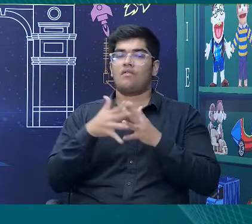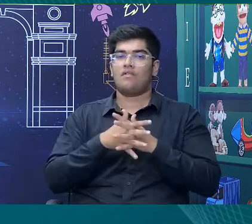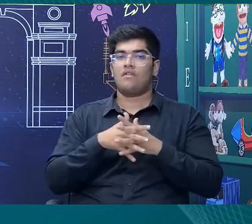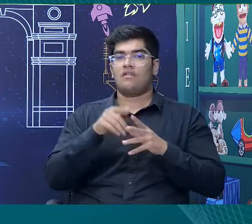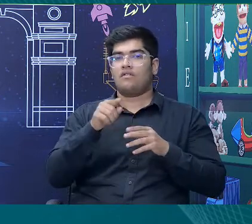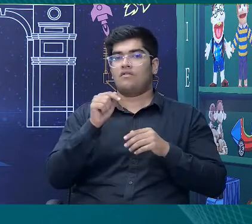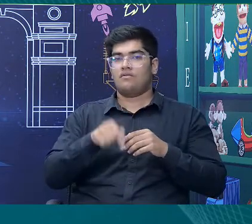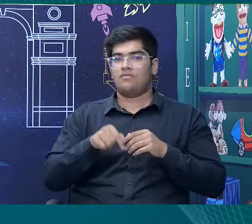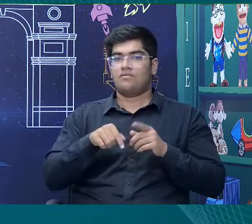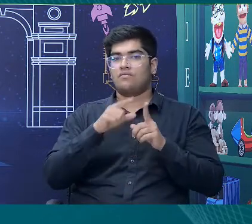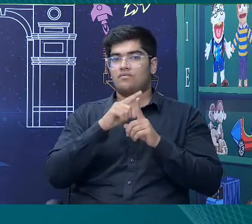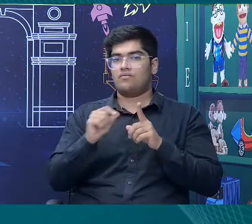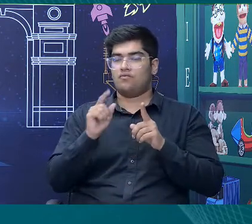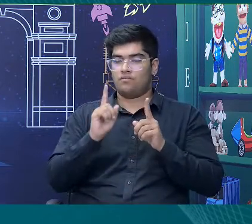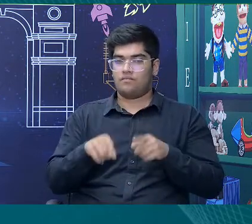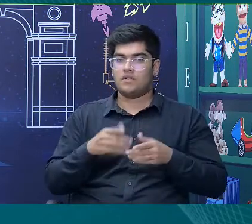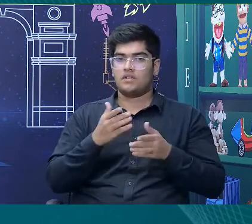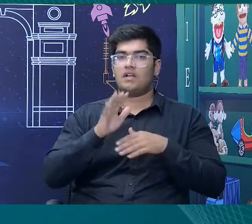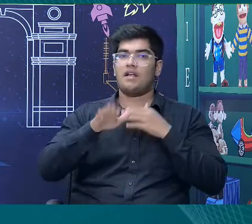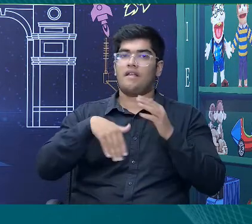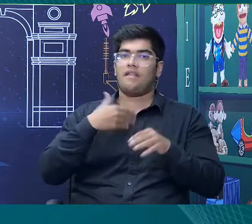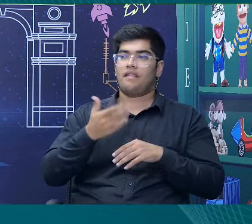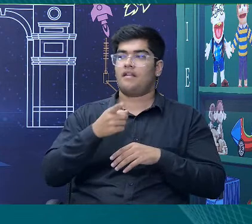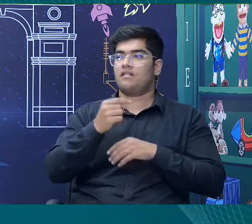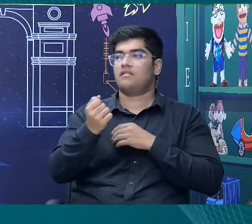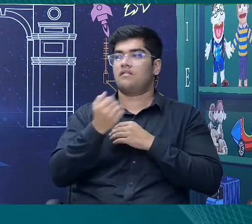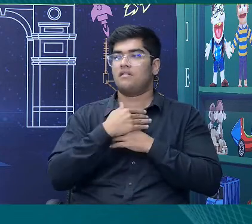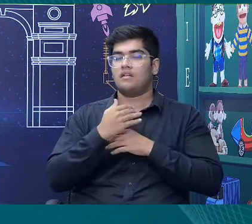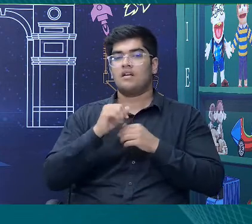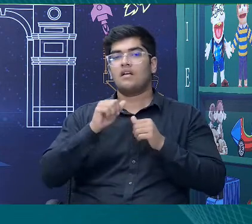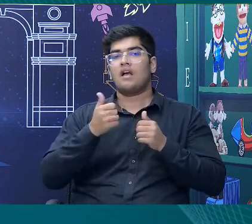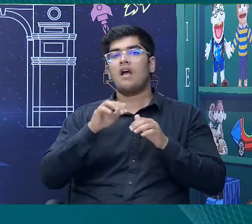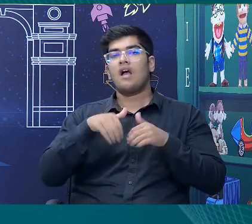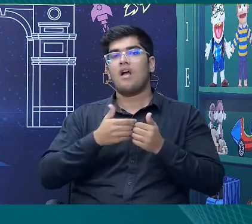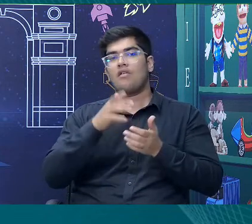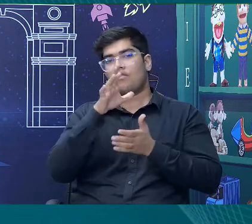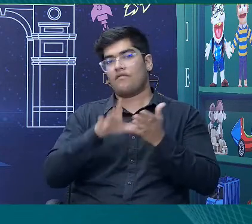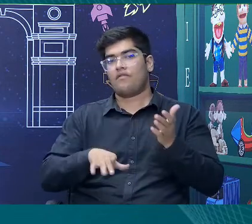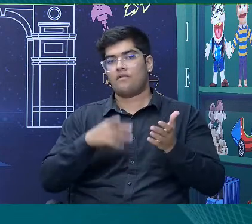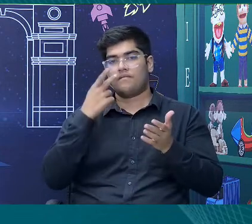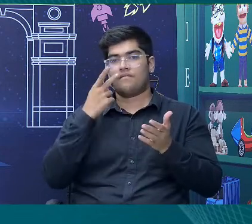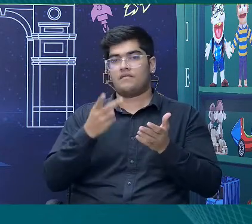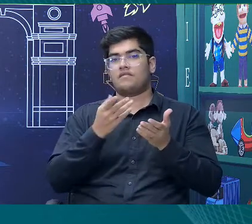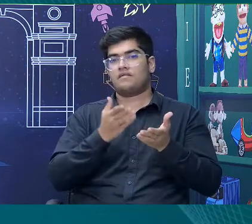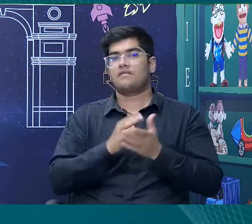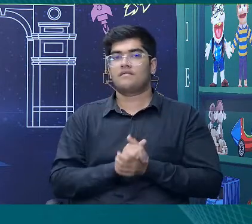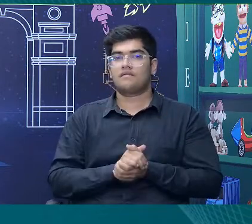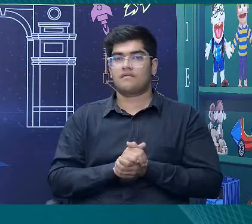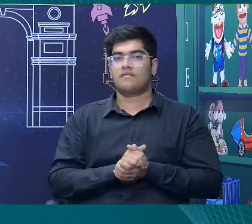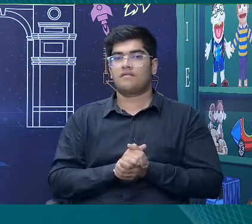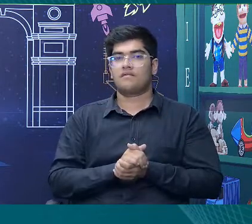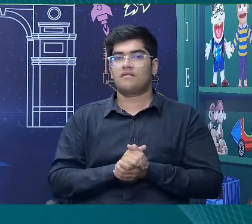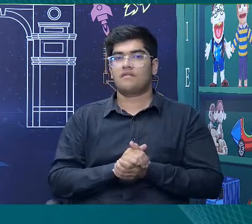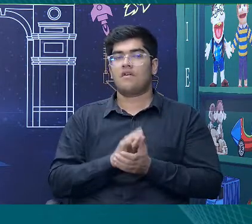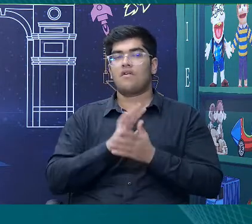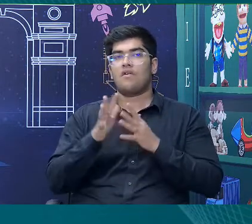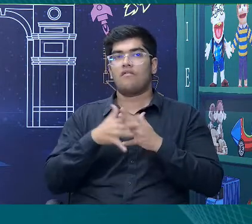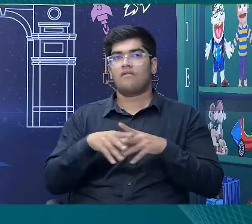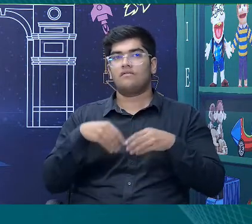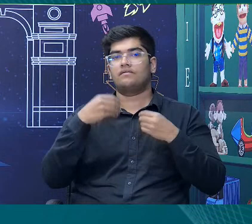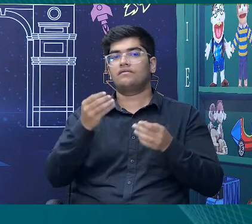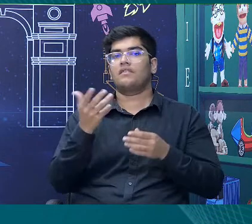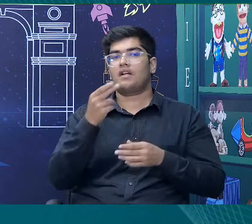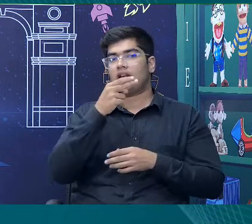your homework for today, and you can submit this homework in this format. You can see the format. Homework submission format, name